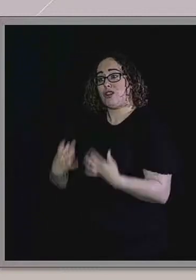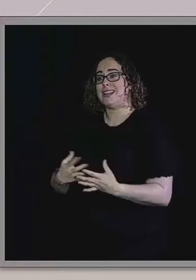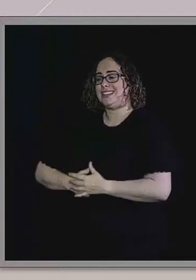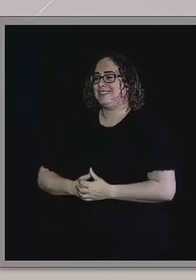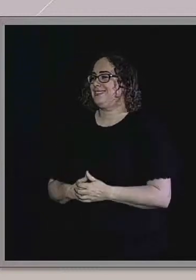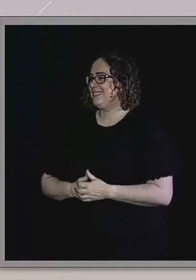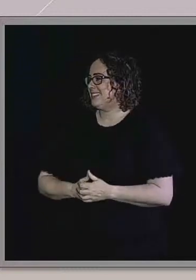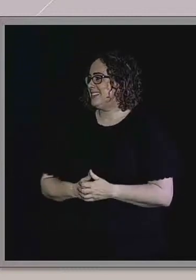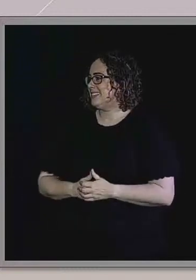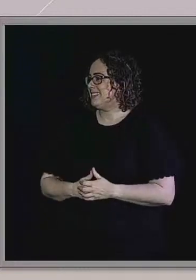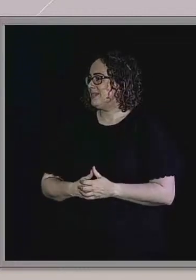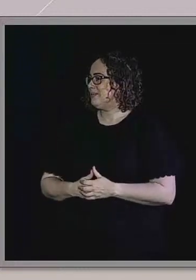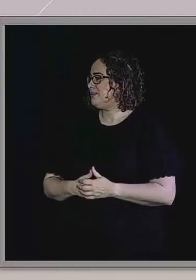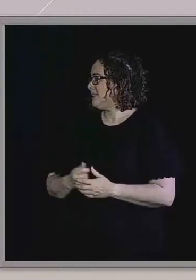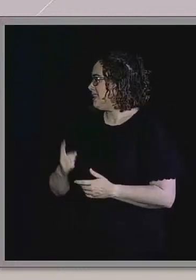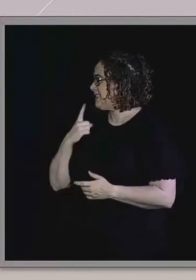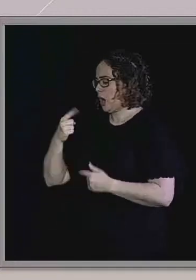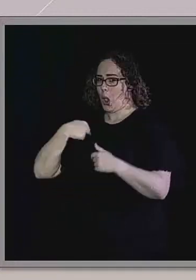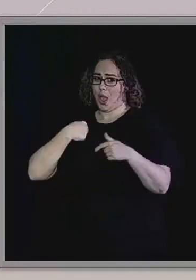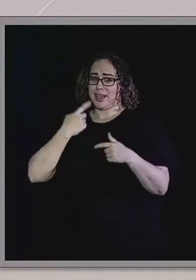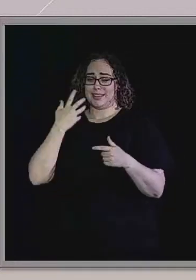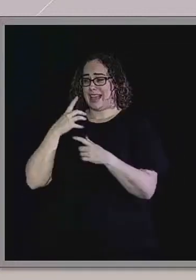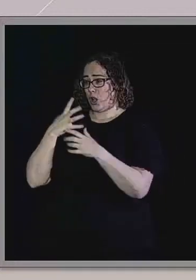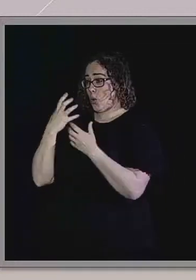We've got grass to cut. Oh, I've got grass to cut, exactly.